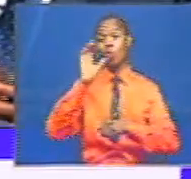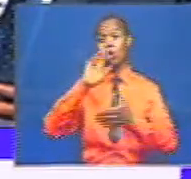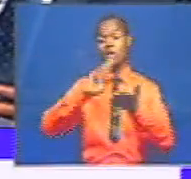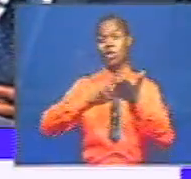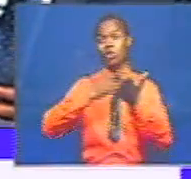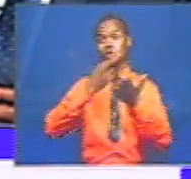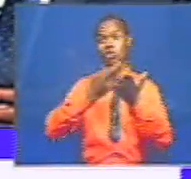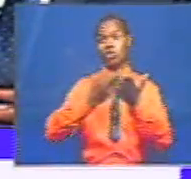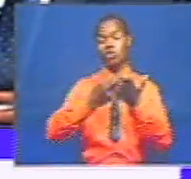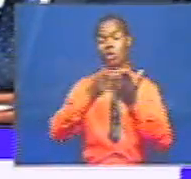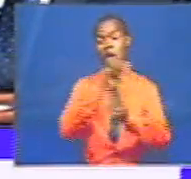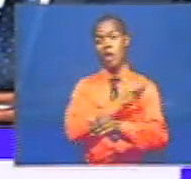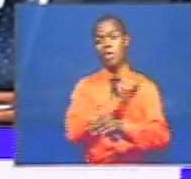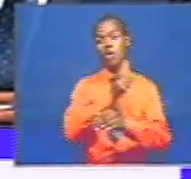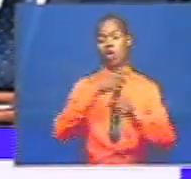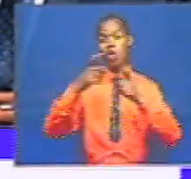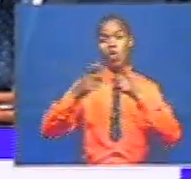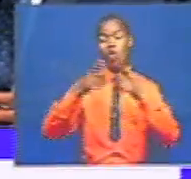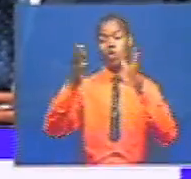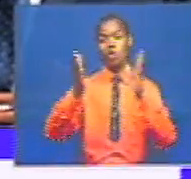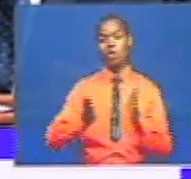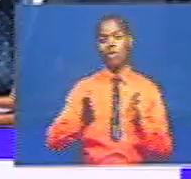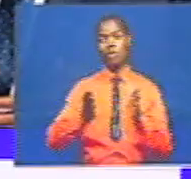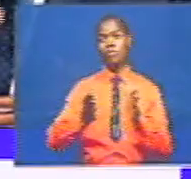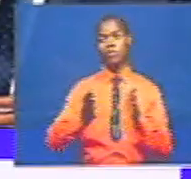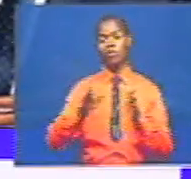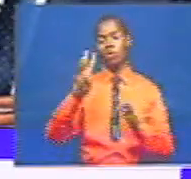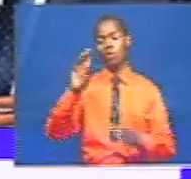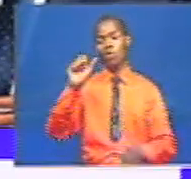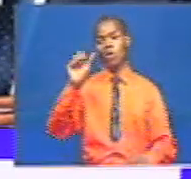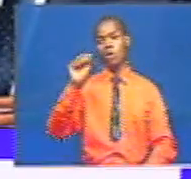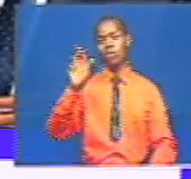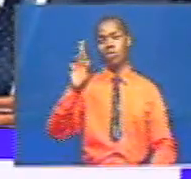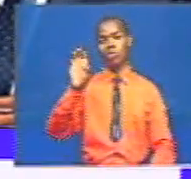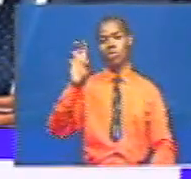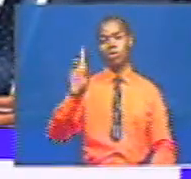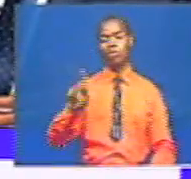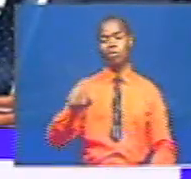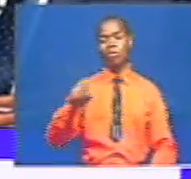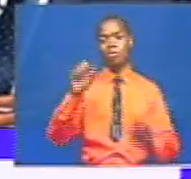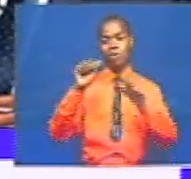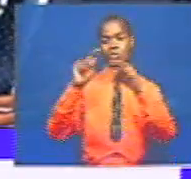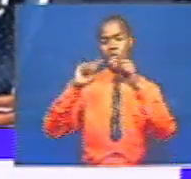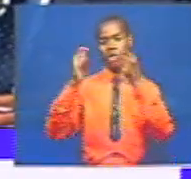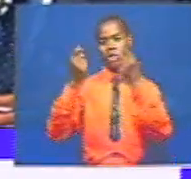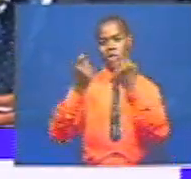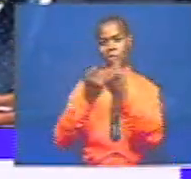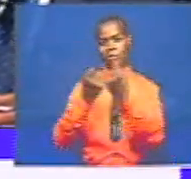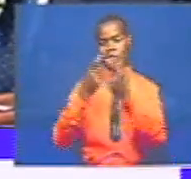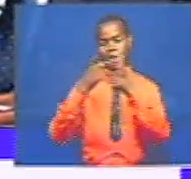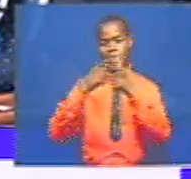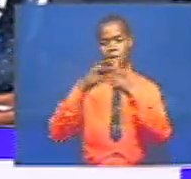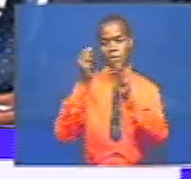Regulator, as a Water Resource WASREP, we are going to team up and make sure that we bring these people